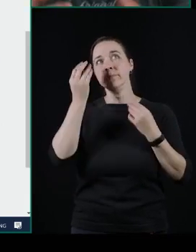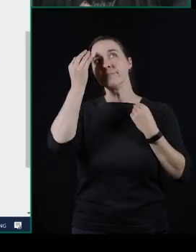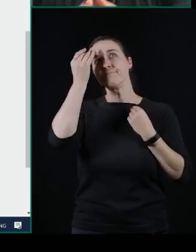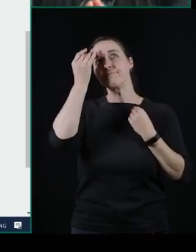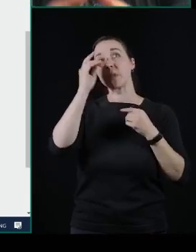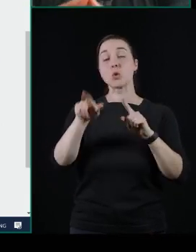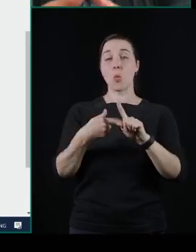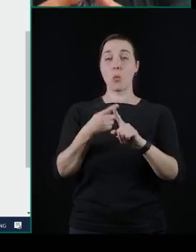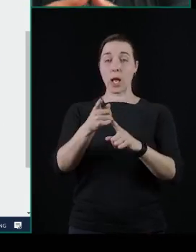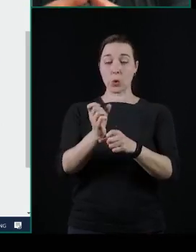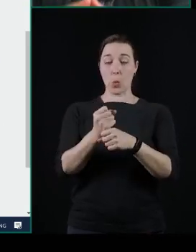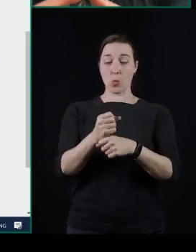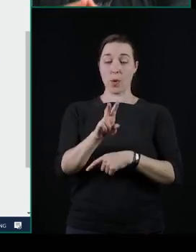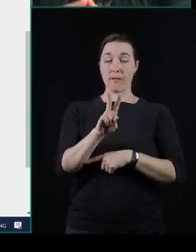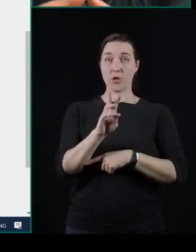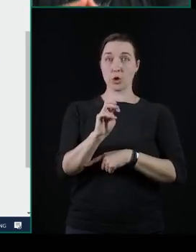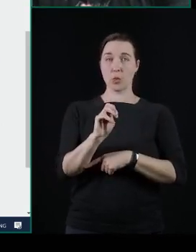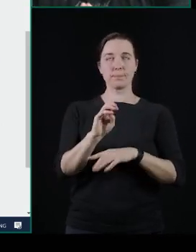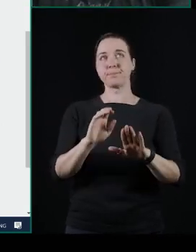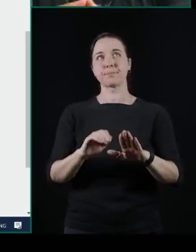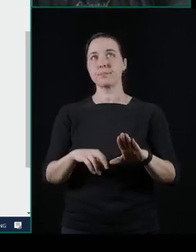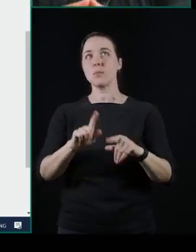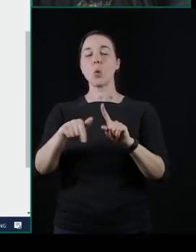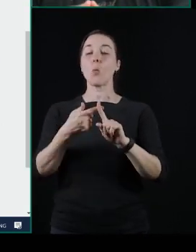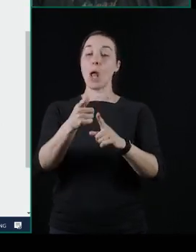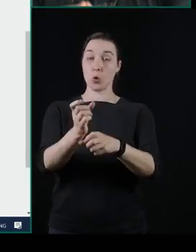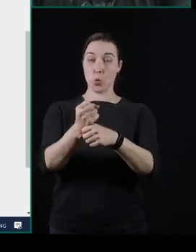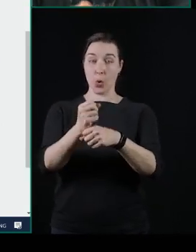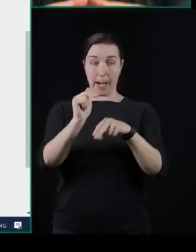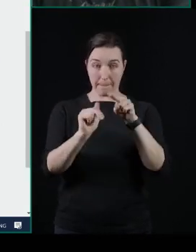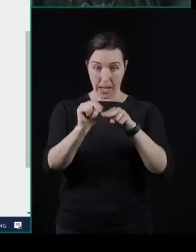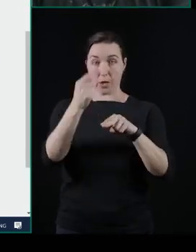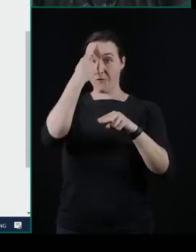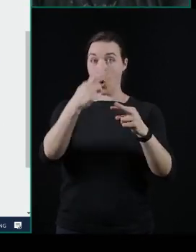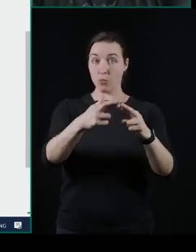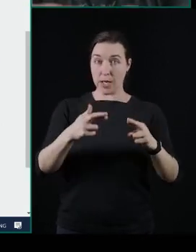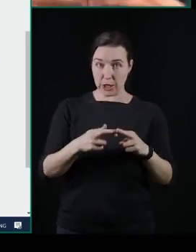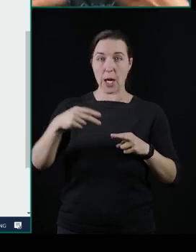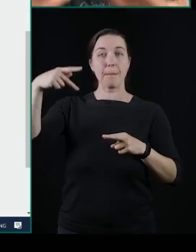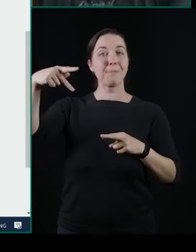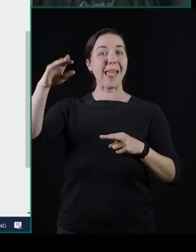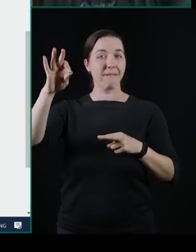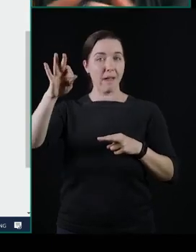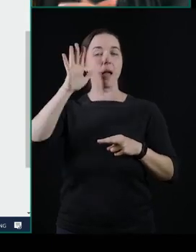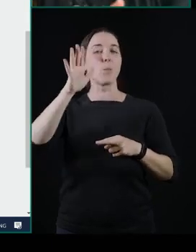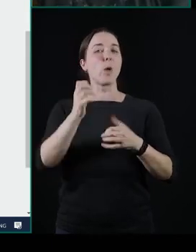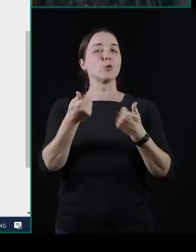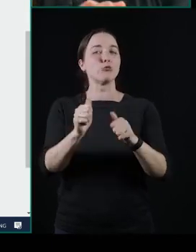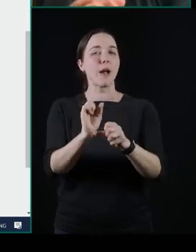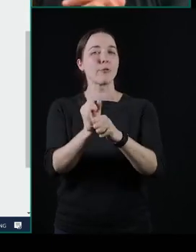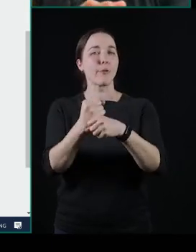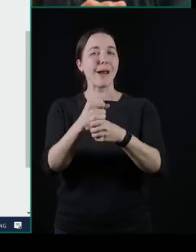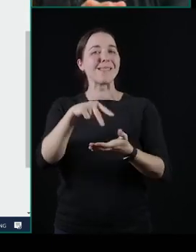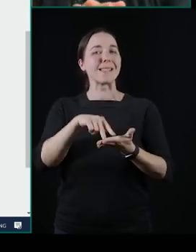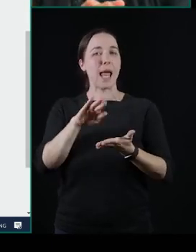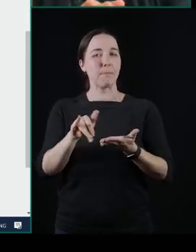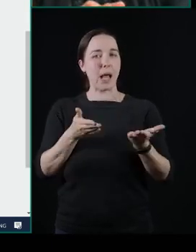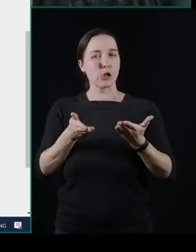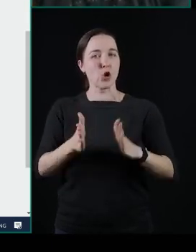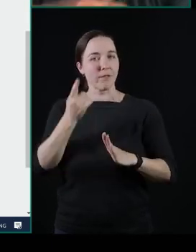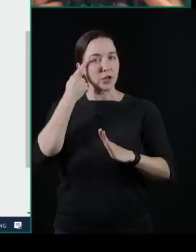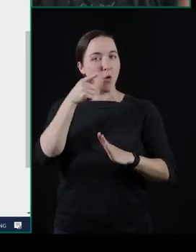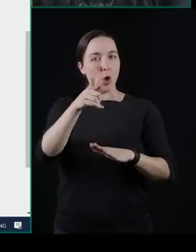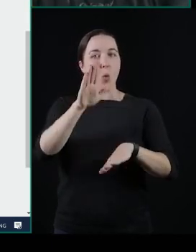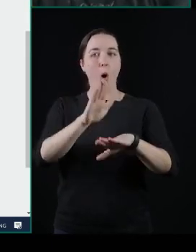back and think. So when you create a virtual machine, when you create a build on a region, right, PlayFab will try and create standby servers